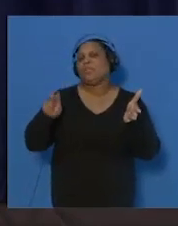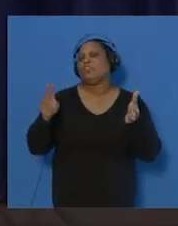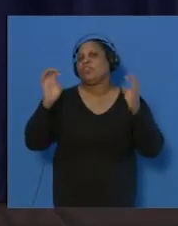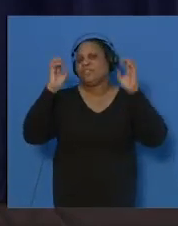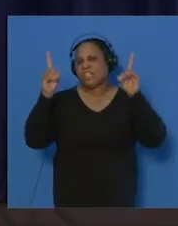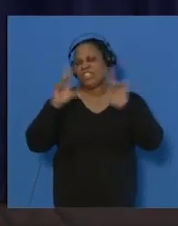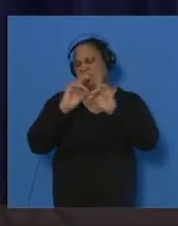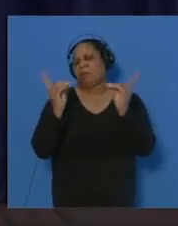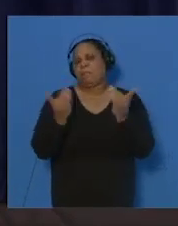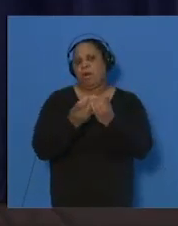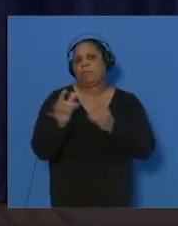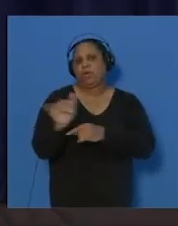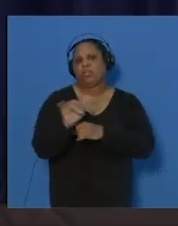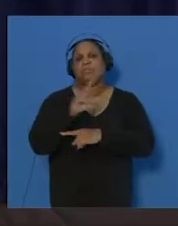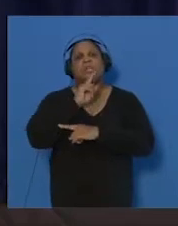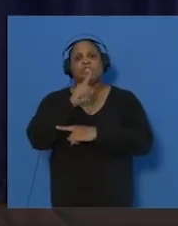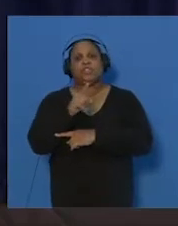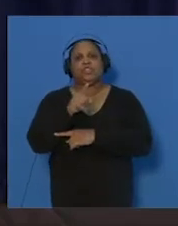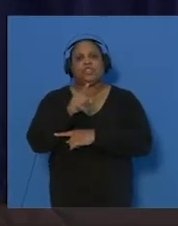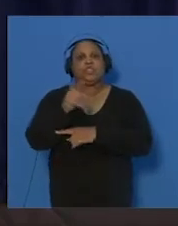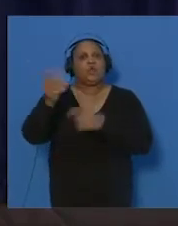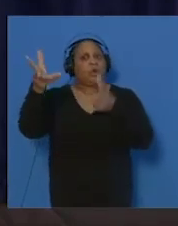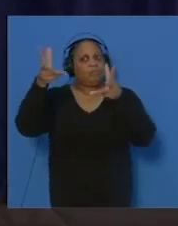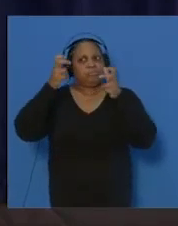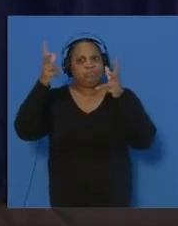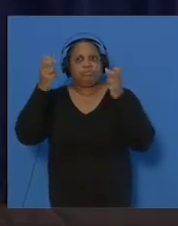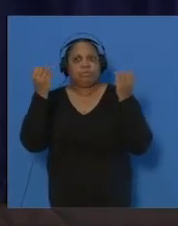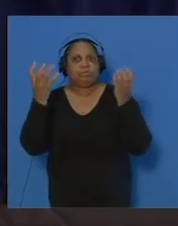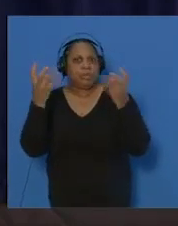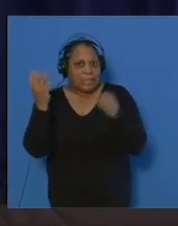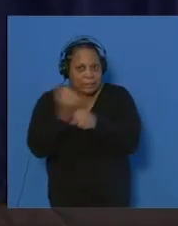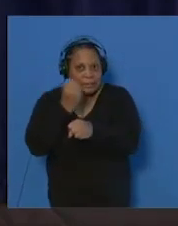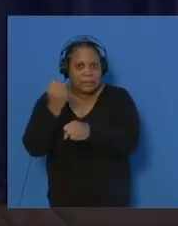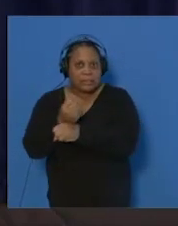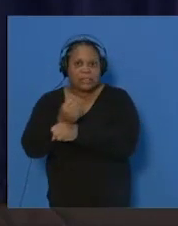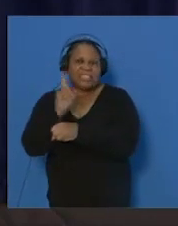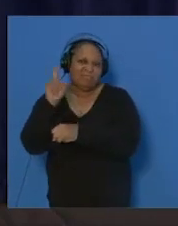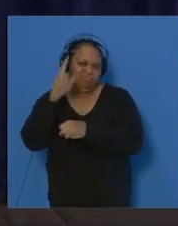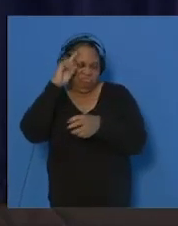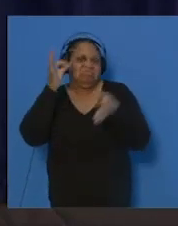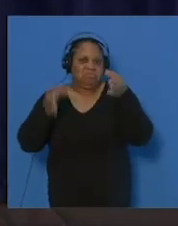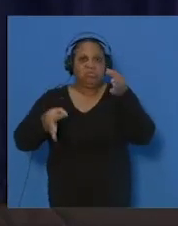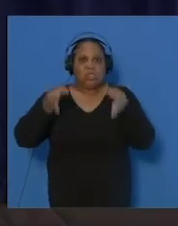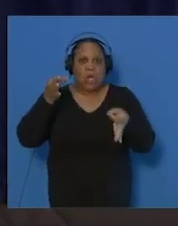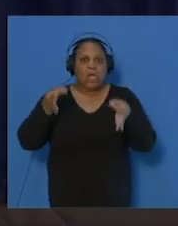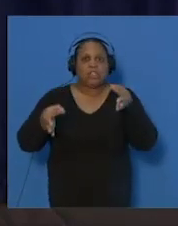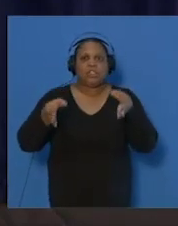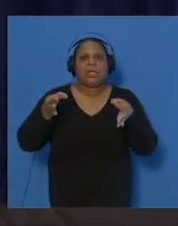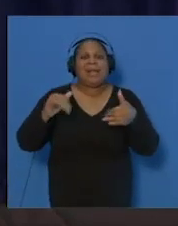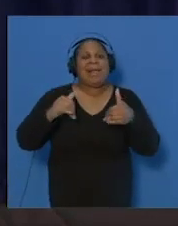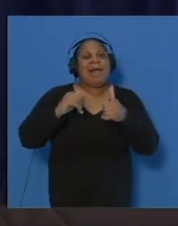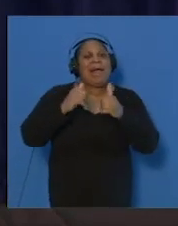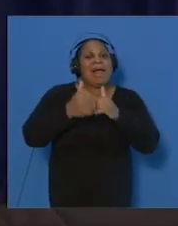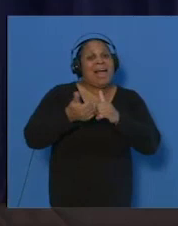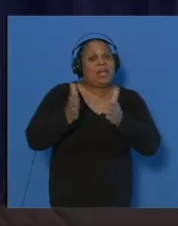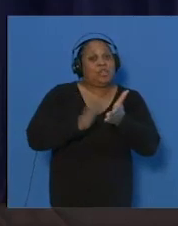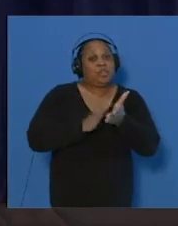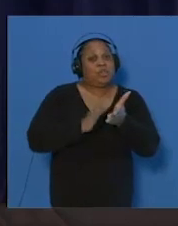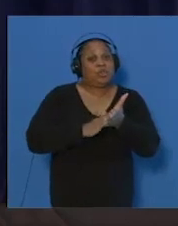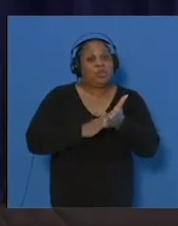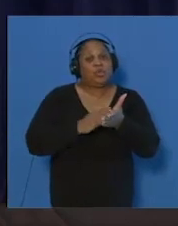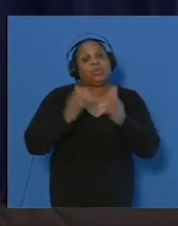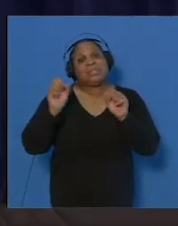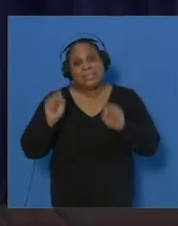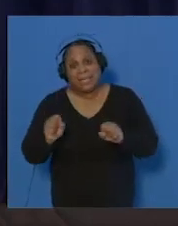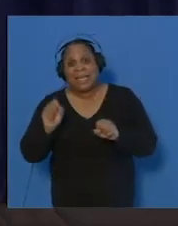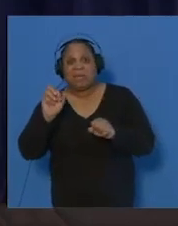Department of Education making sure they collect the statistics which are necessary to judge on how the schools may or may not be able to